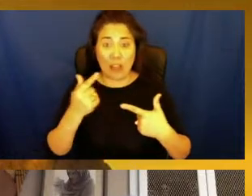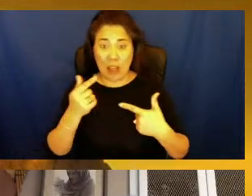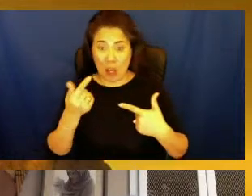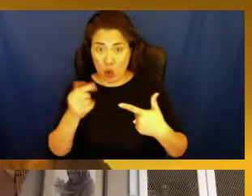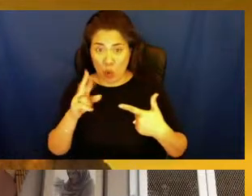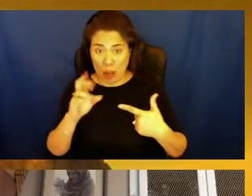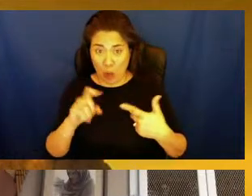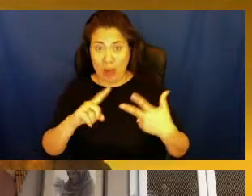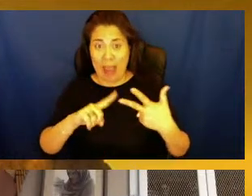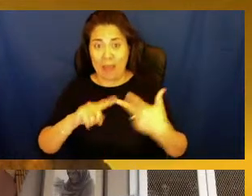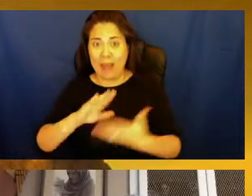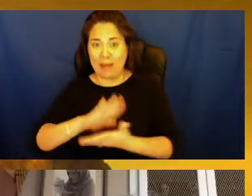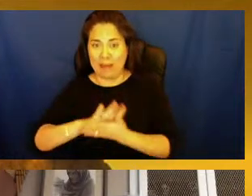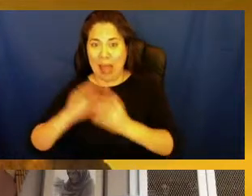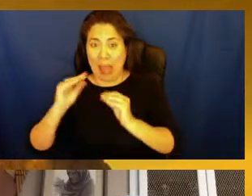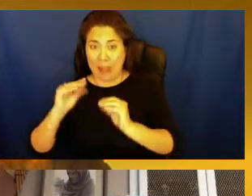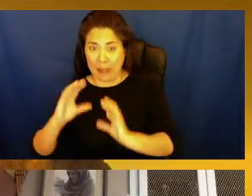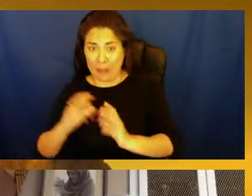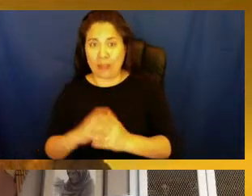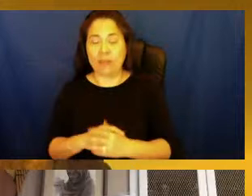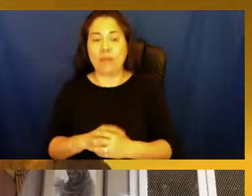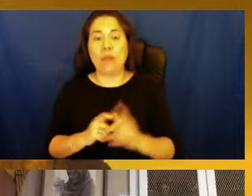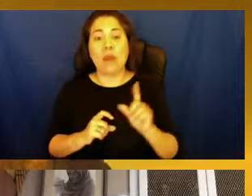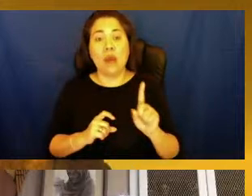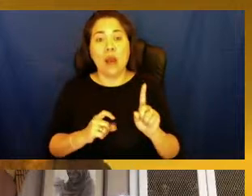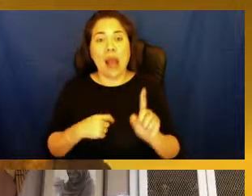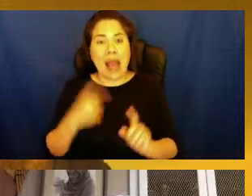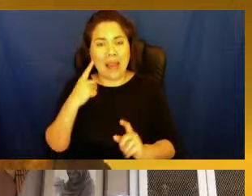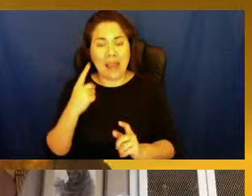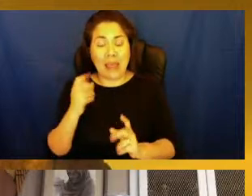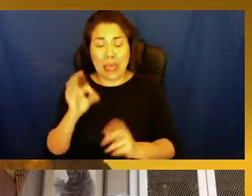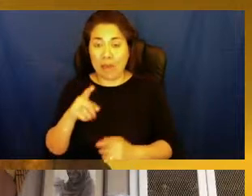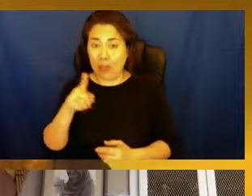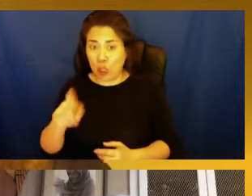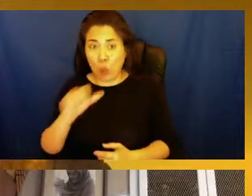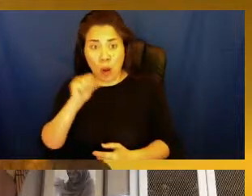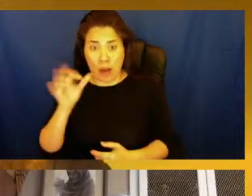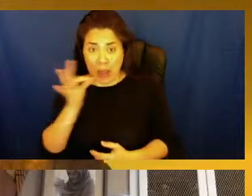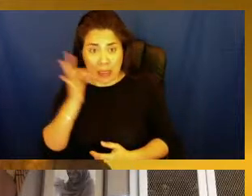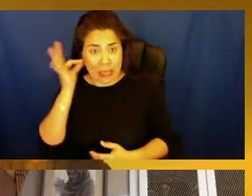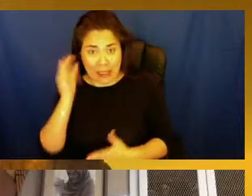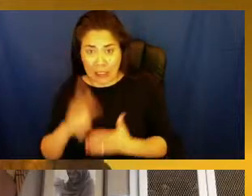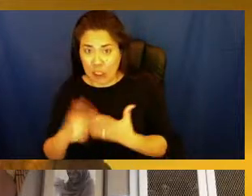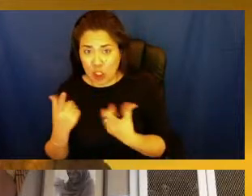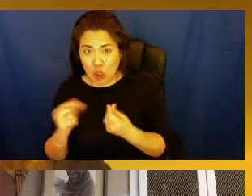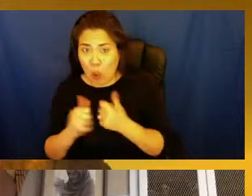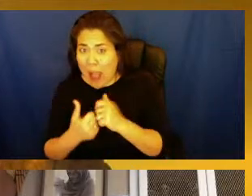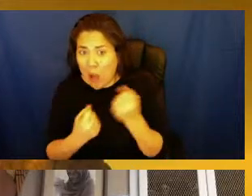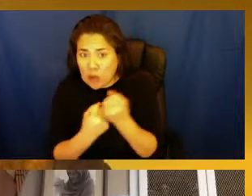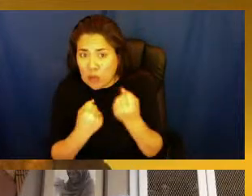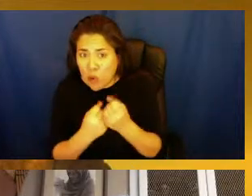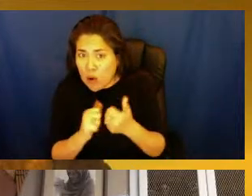okay. One thing that I think non-Indigenous people can do is to